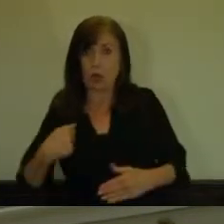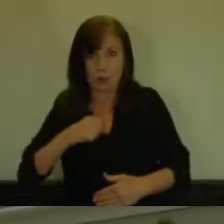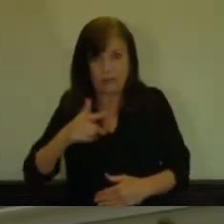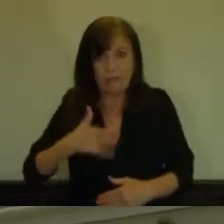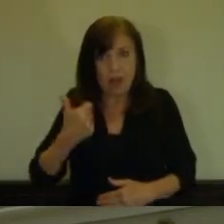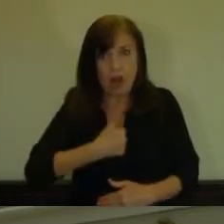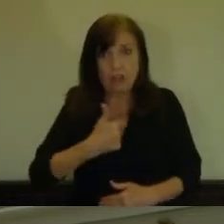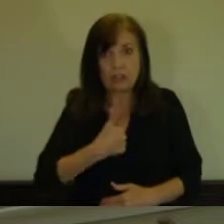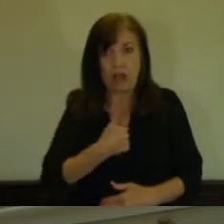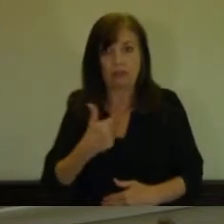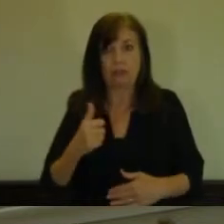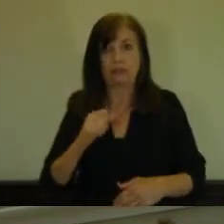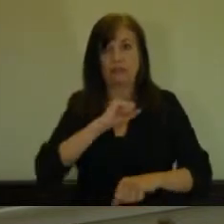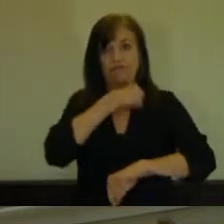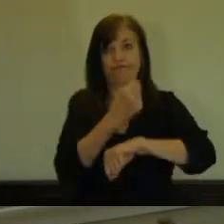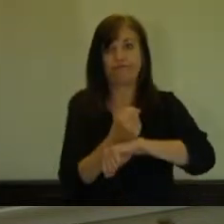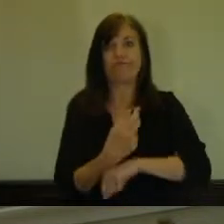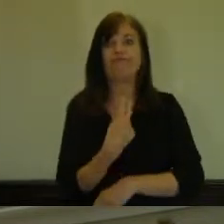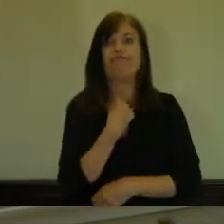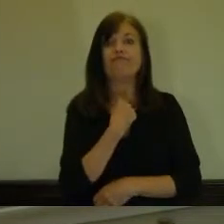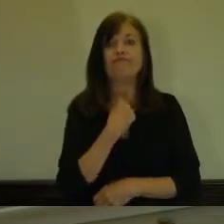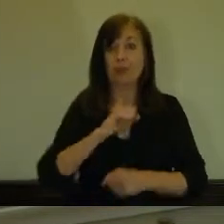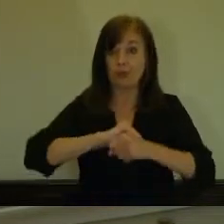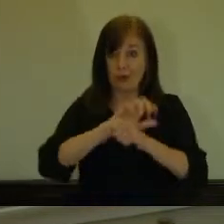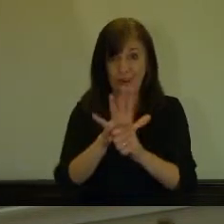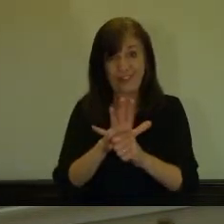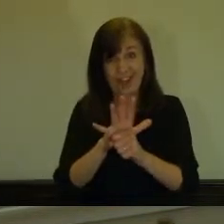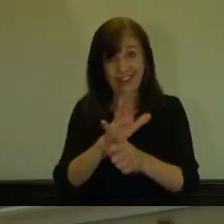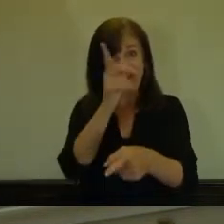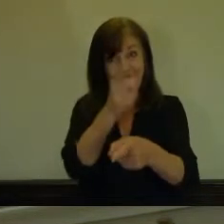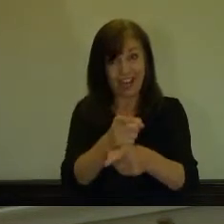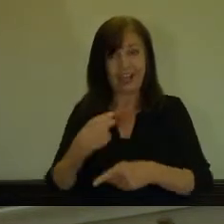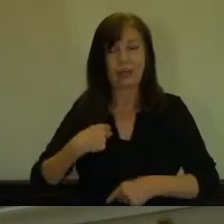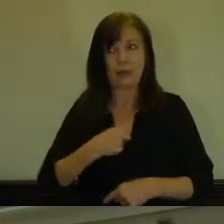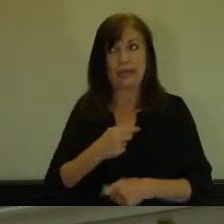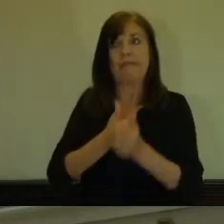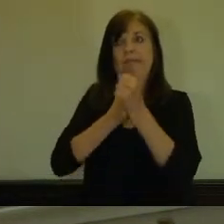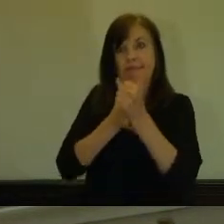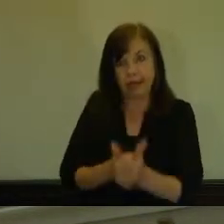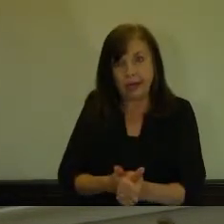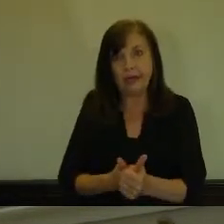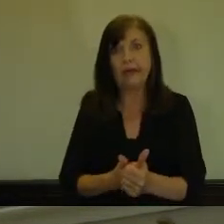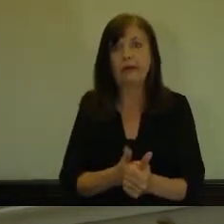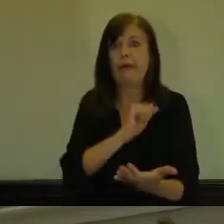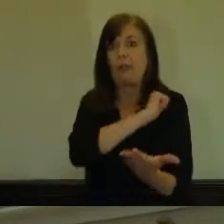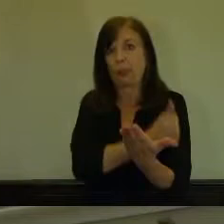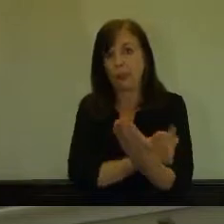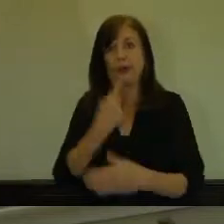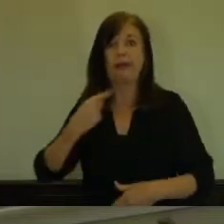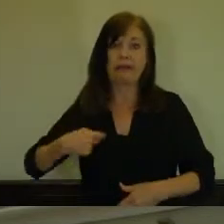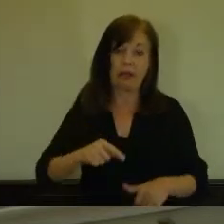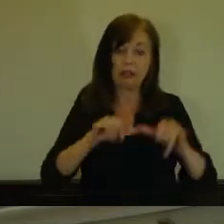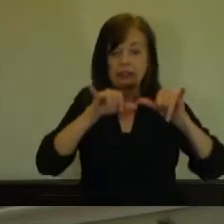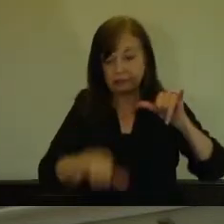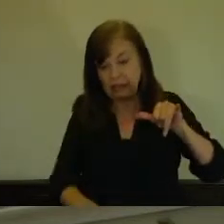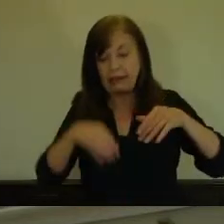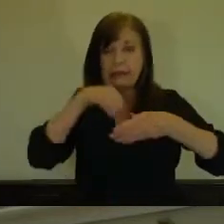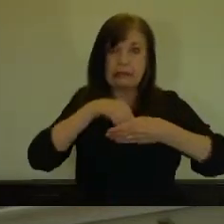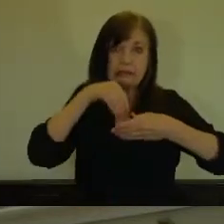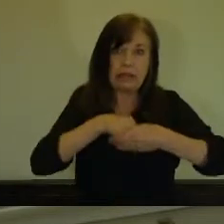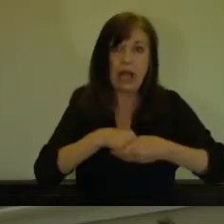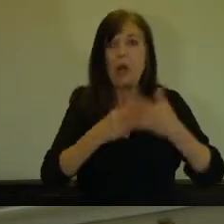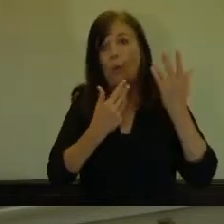the coronavirus, as we've settled in to stay-at-home orders and New York on pause to curtail the